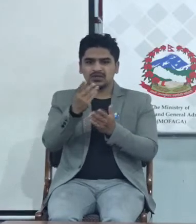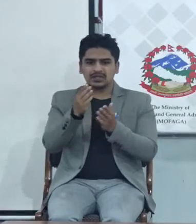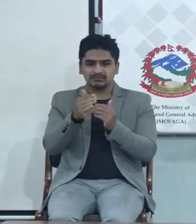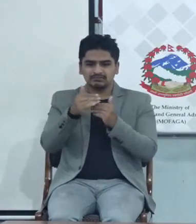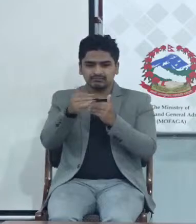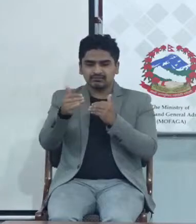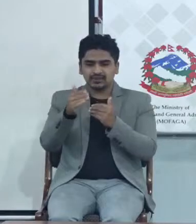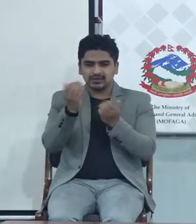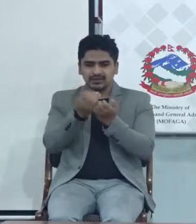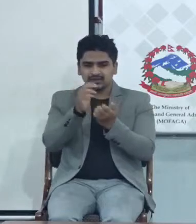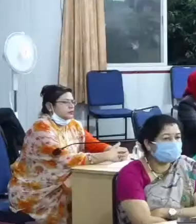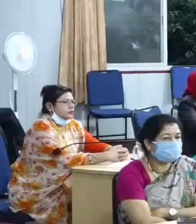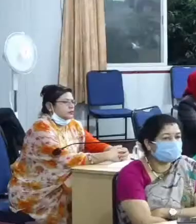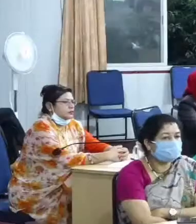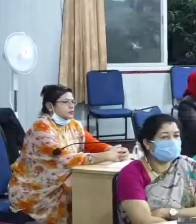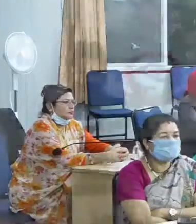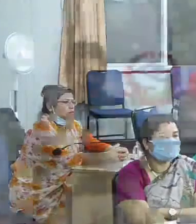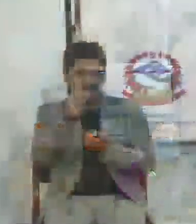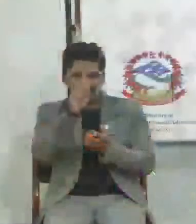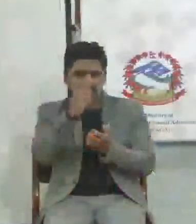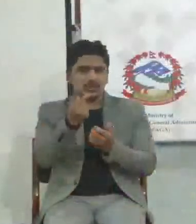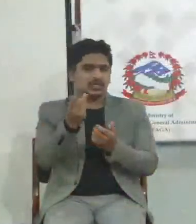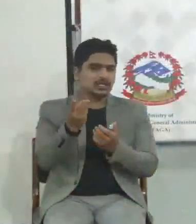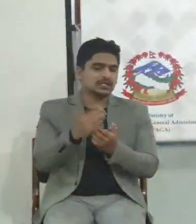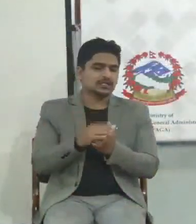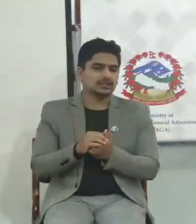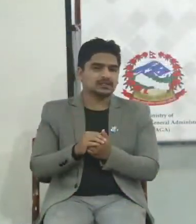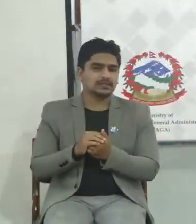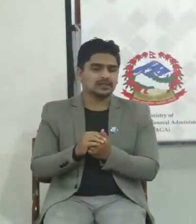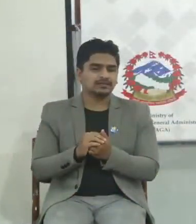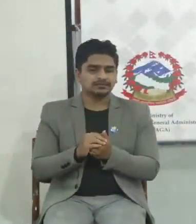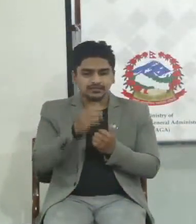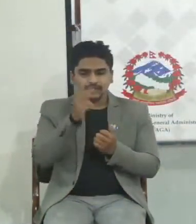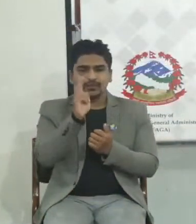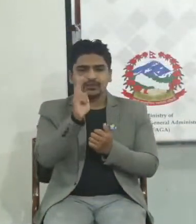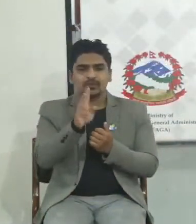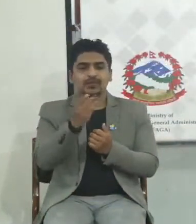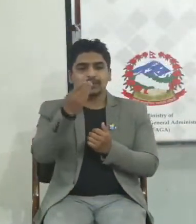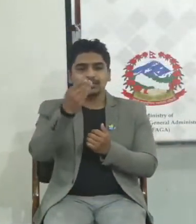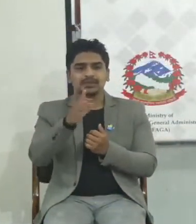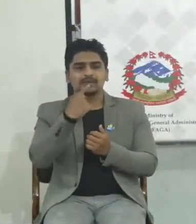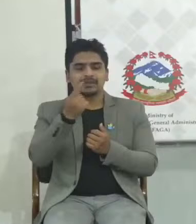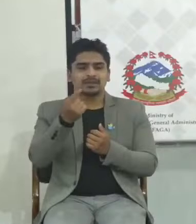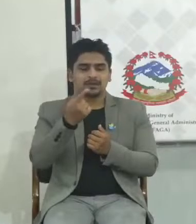So I'm not the technical person, but technically,